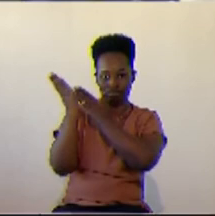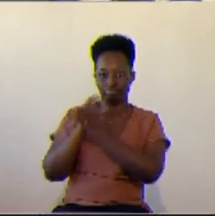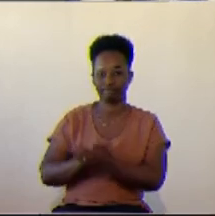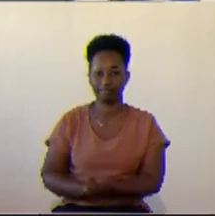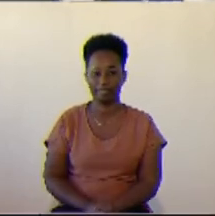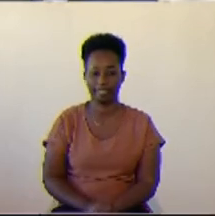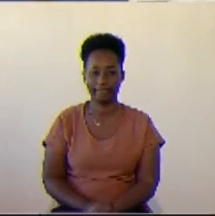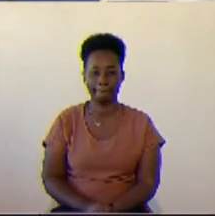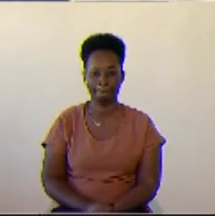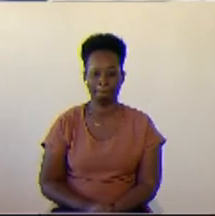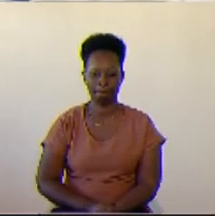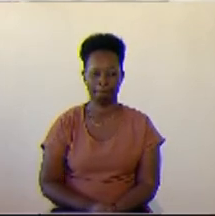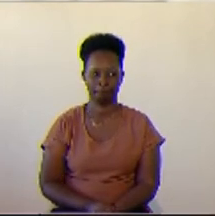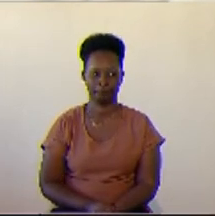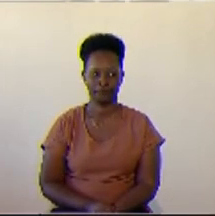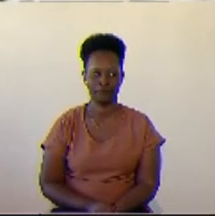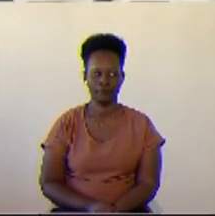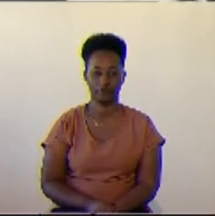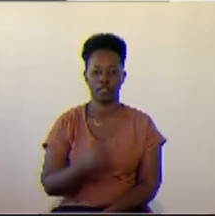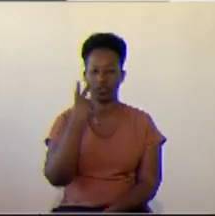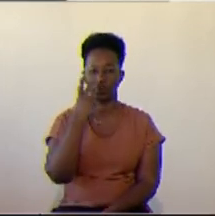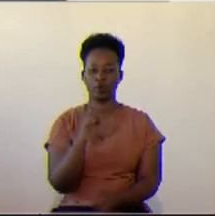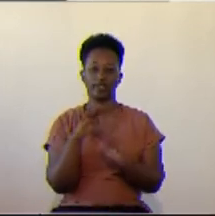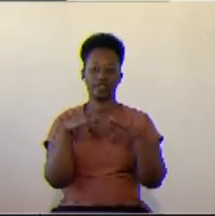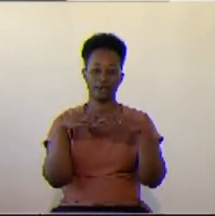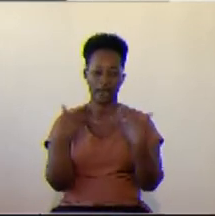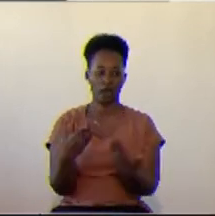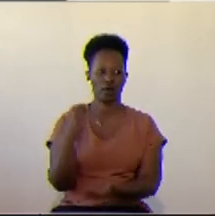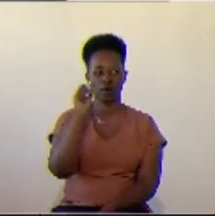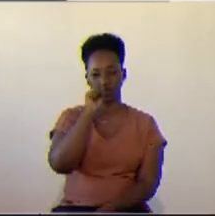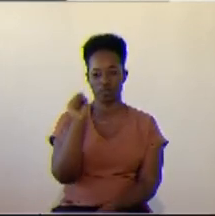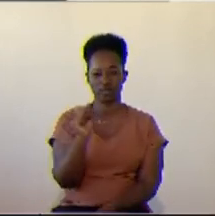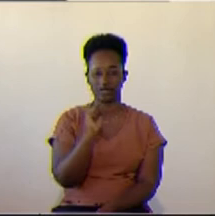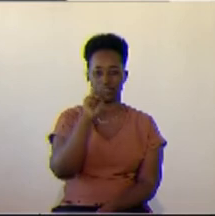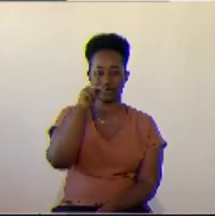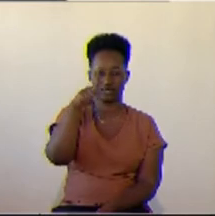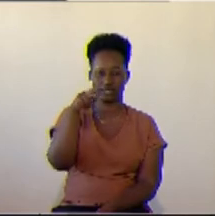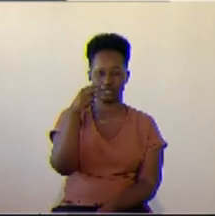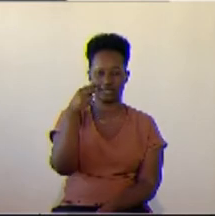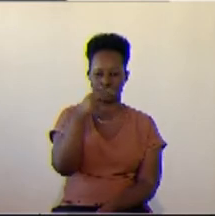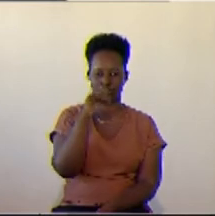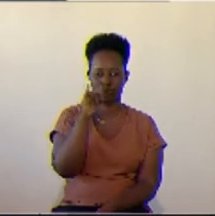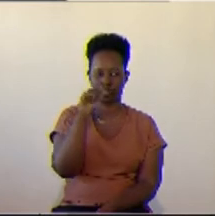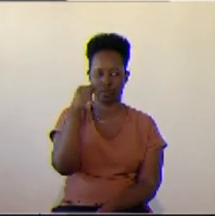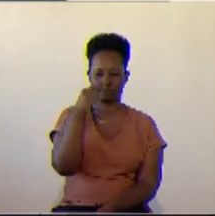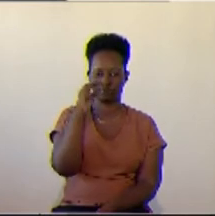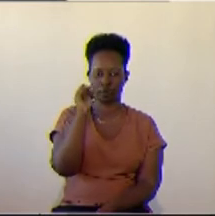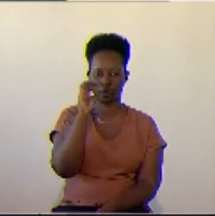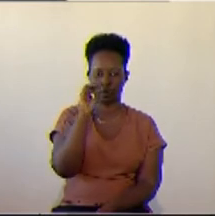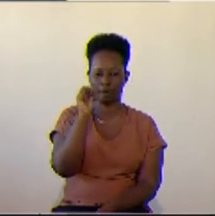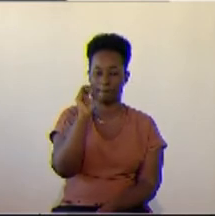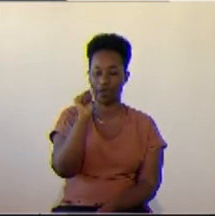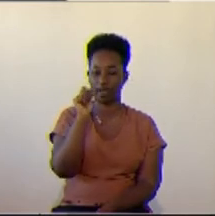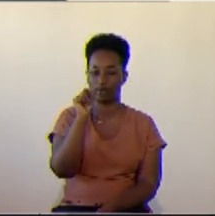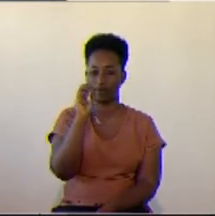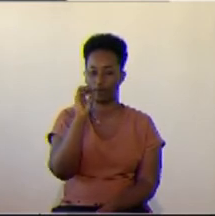So let's look at how a sphygmomanometer basically works. And for this, we